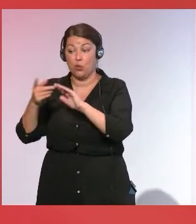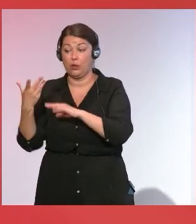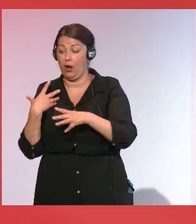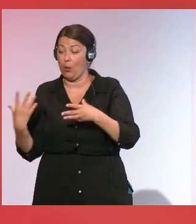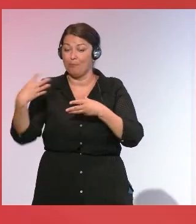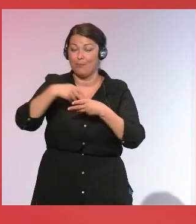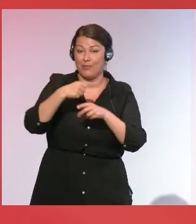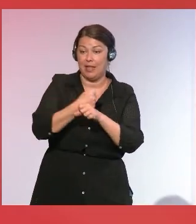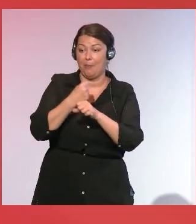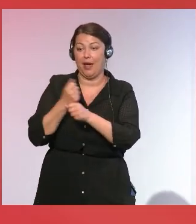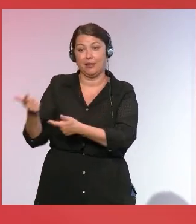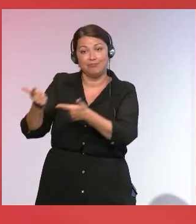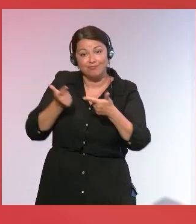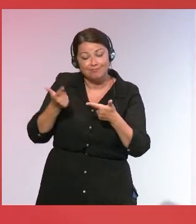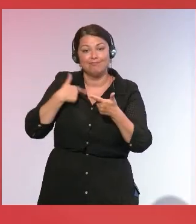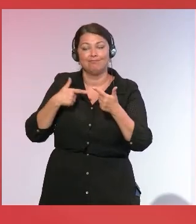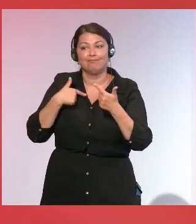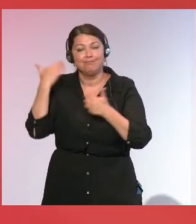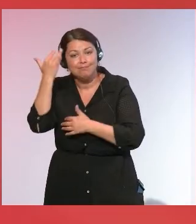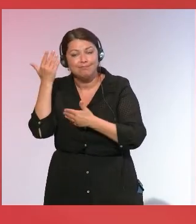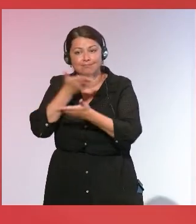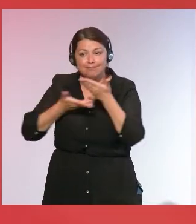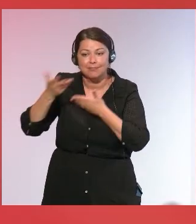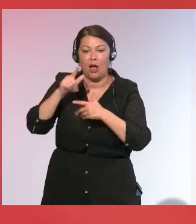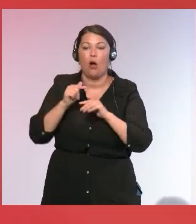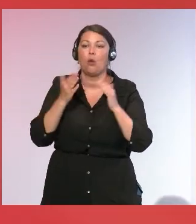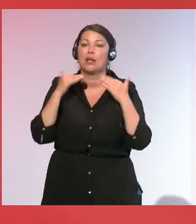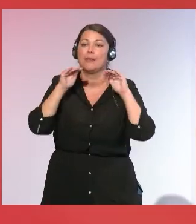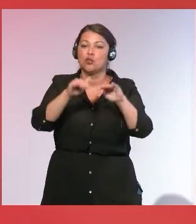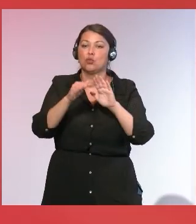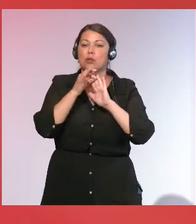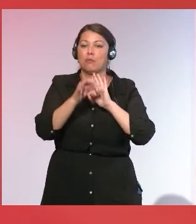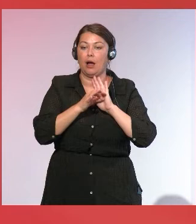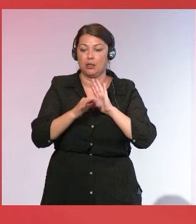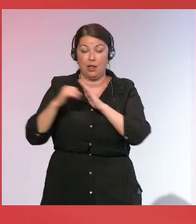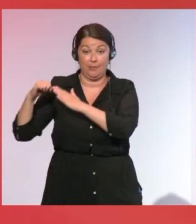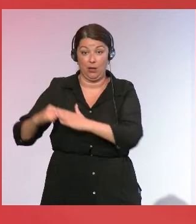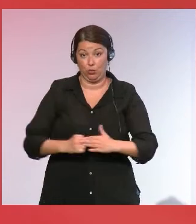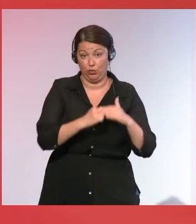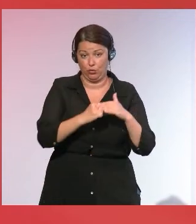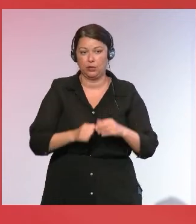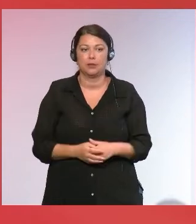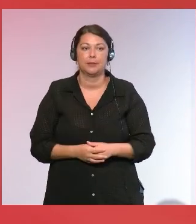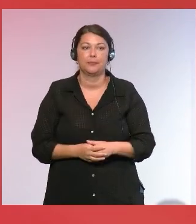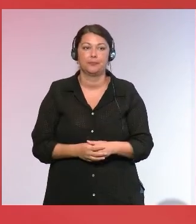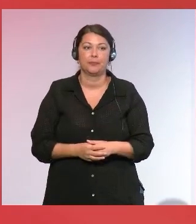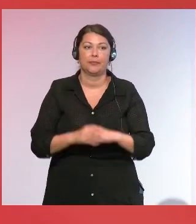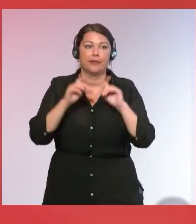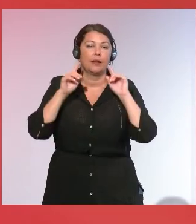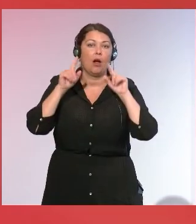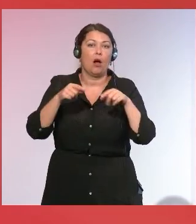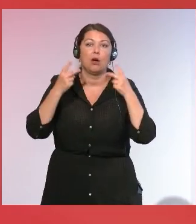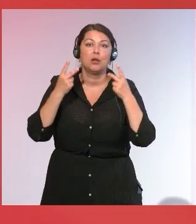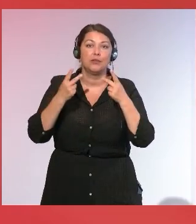is heard. The health argument needs to be heard. It's also very, very important that we make sure that there aren't any